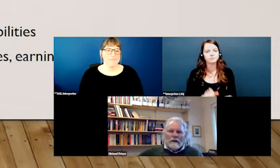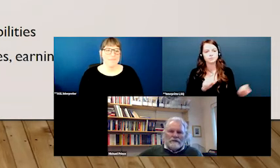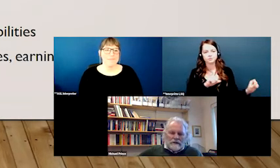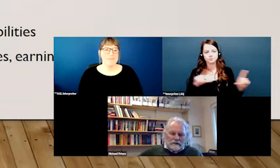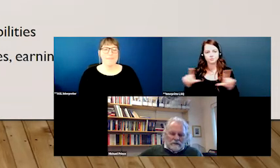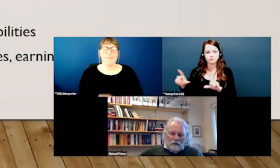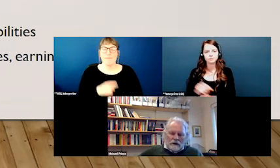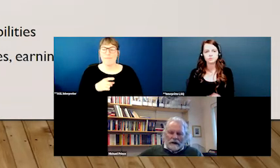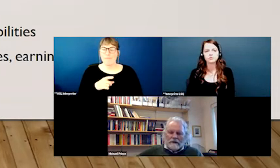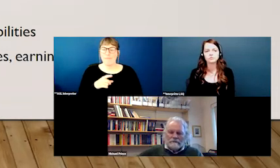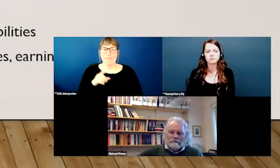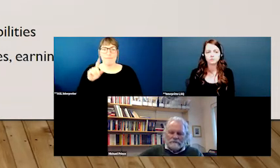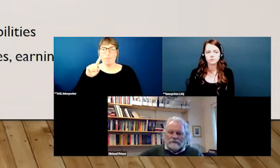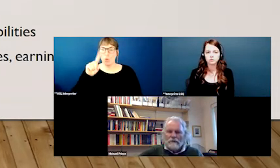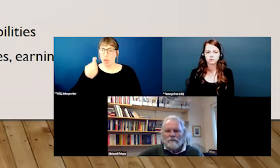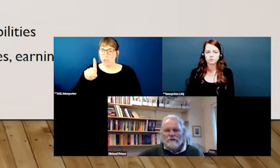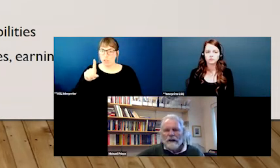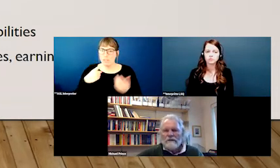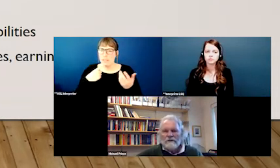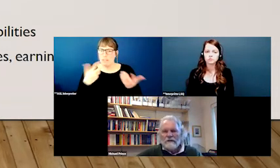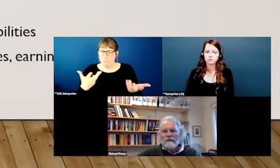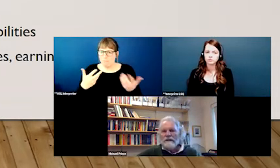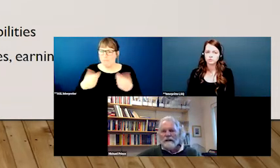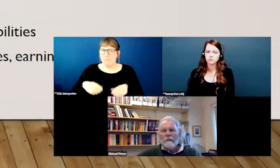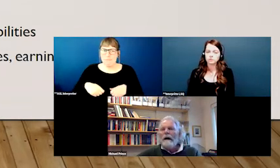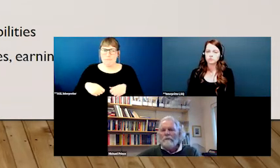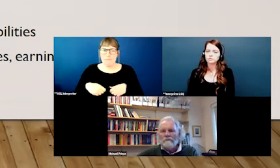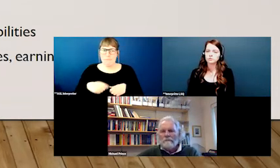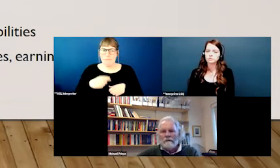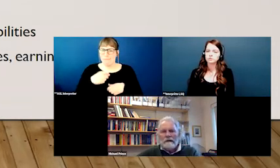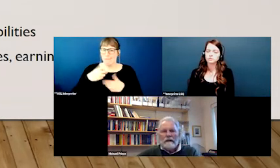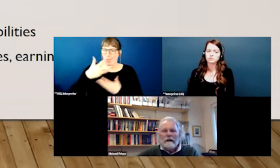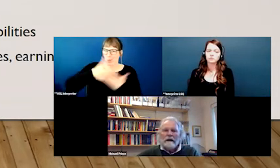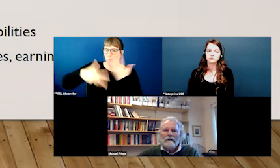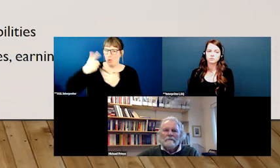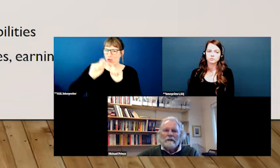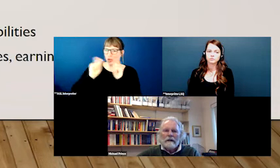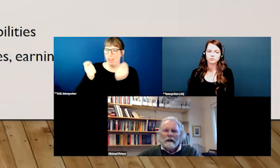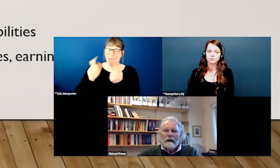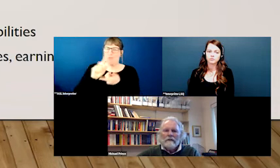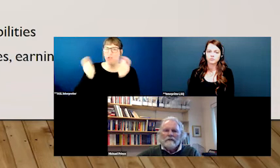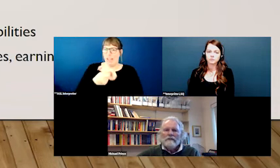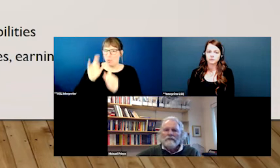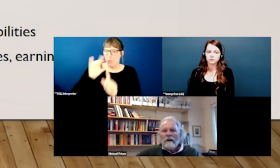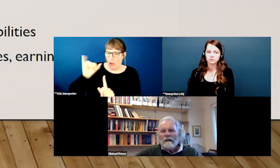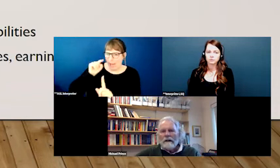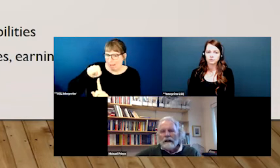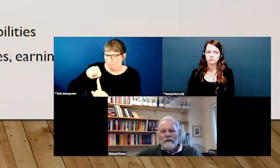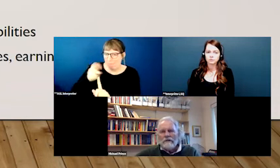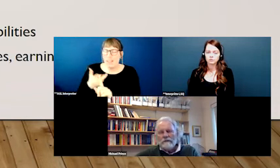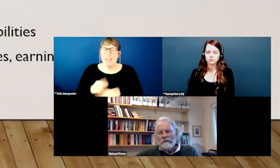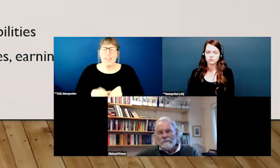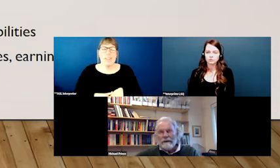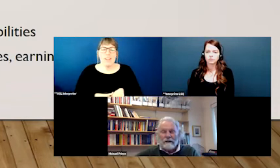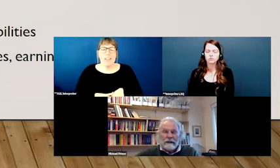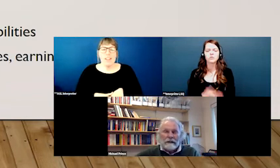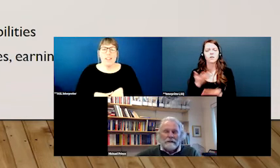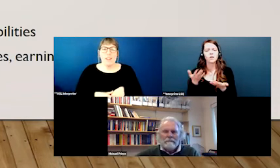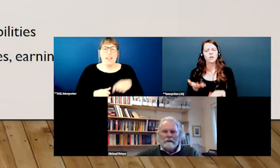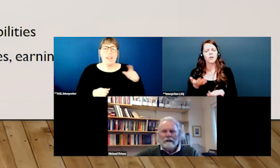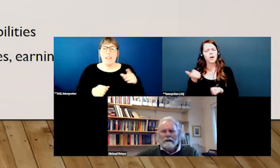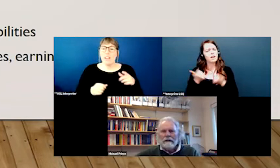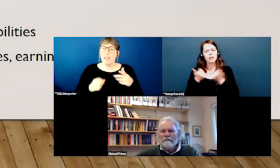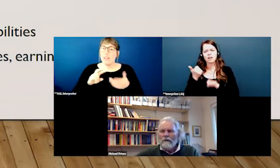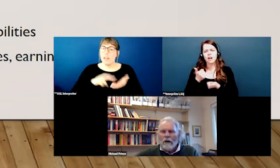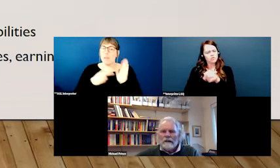The question here is, well, what kind of social change is this about? This is not a universal basic